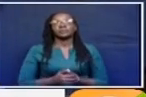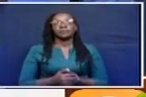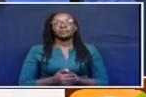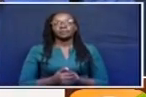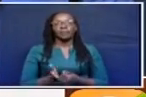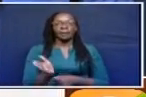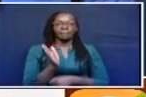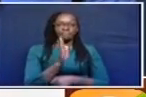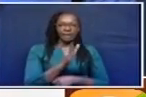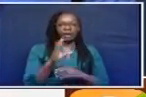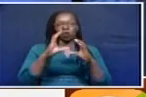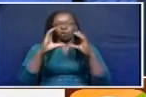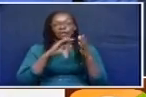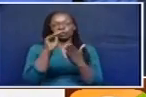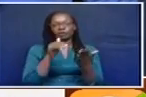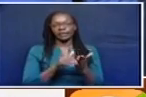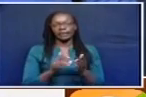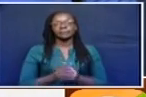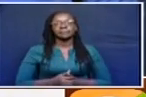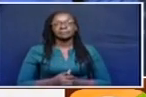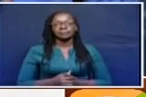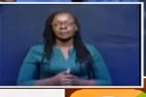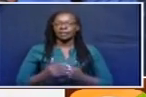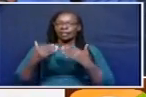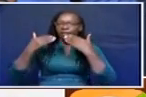to you at the Communications Center, Lillian. Thanks for